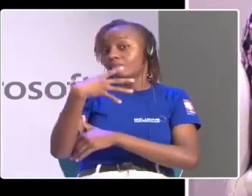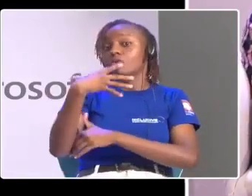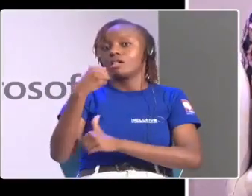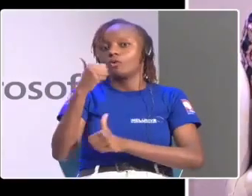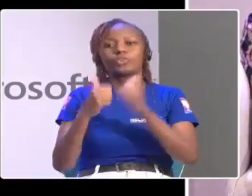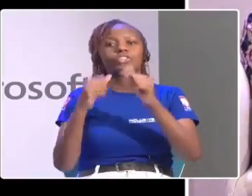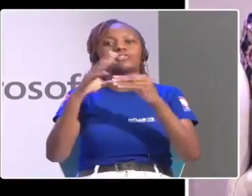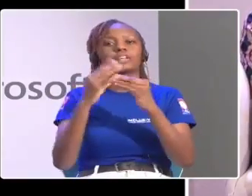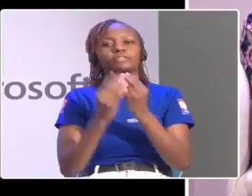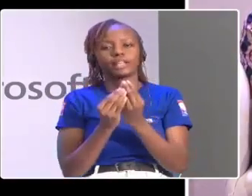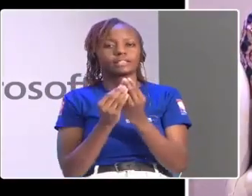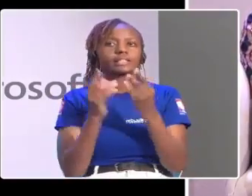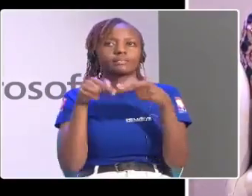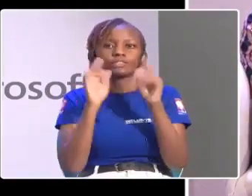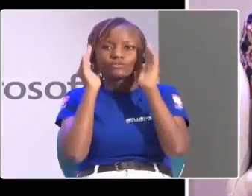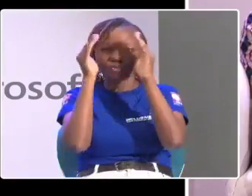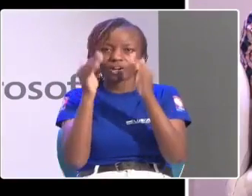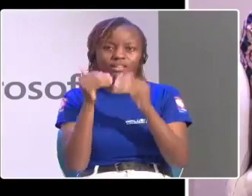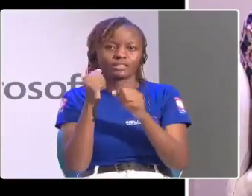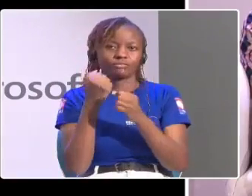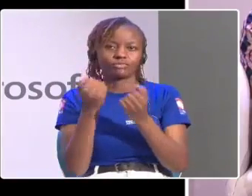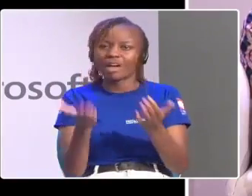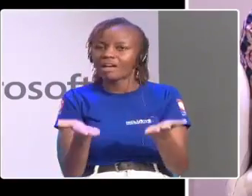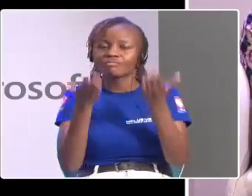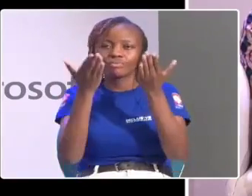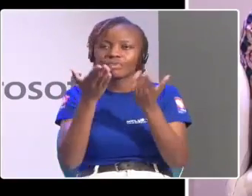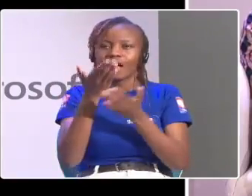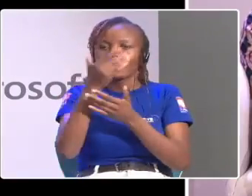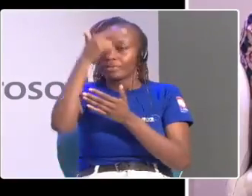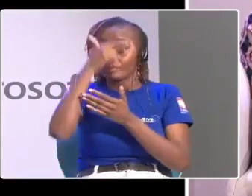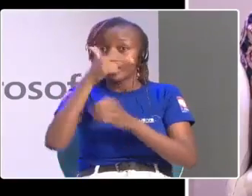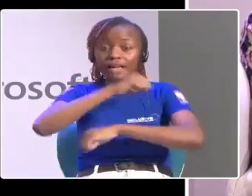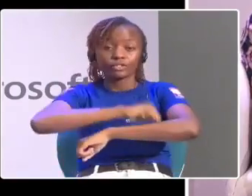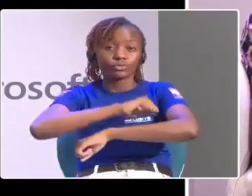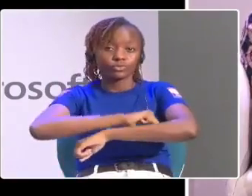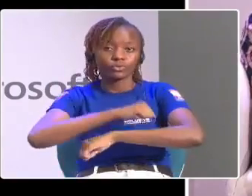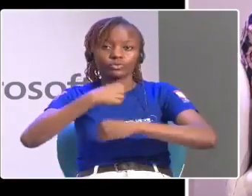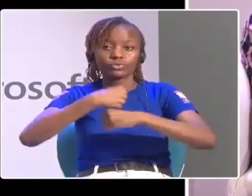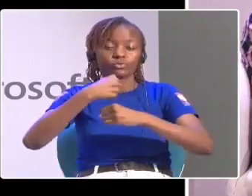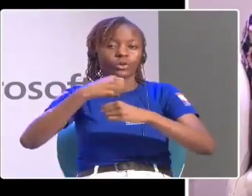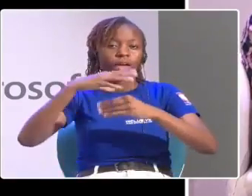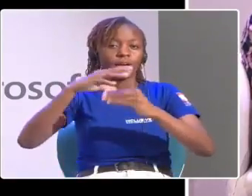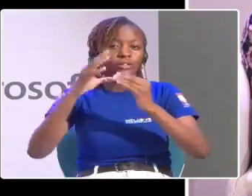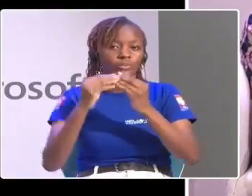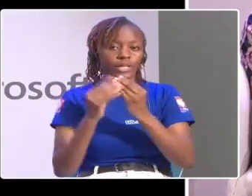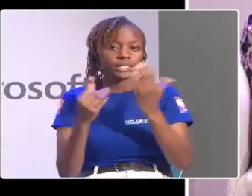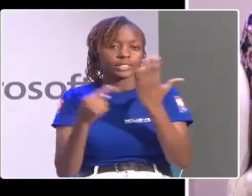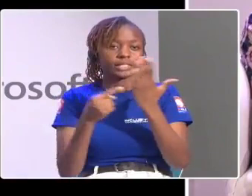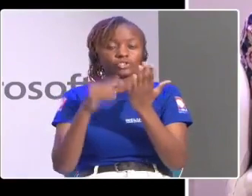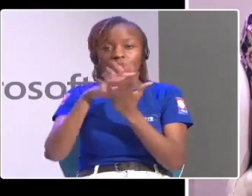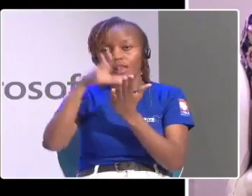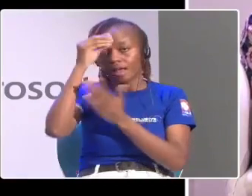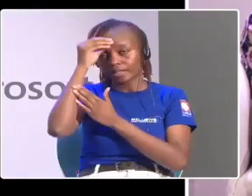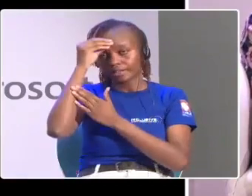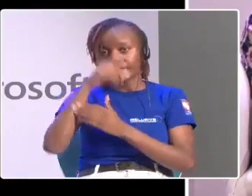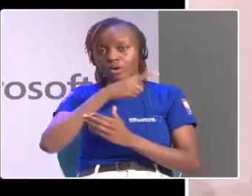which was created to do a lot for blind schools in Africa and create digital learning. And we are just on the cusp